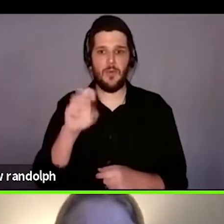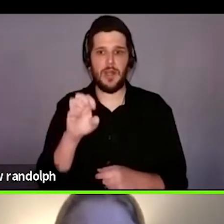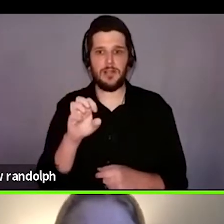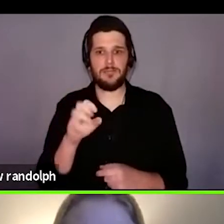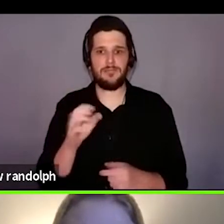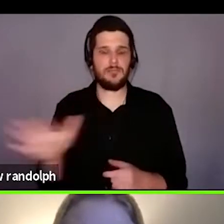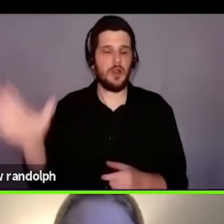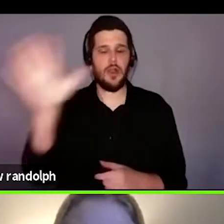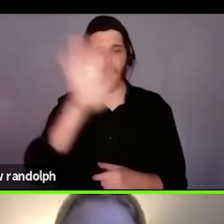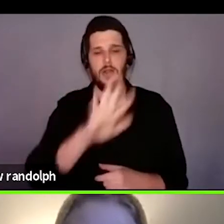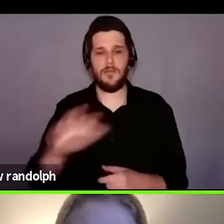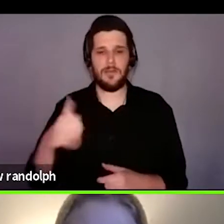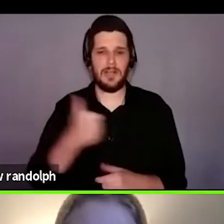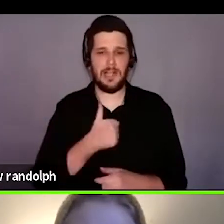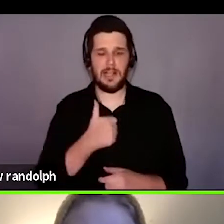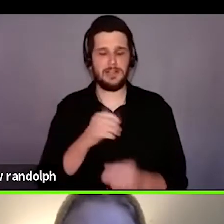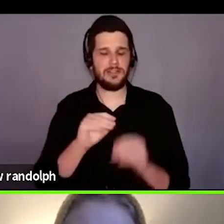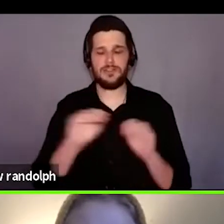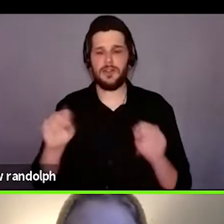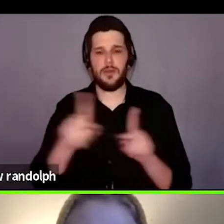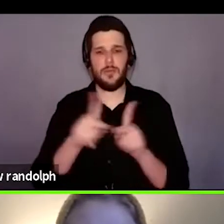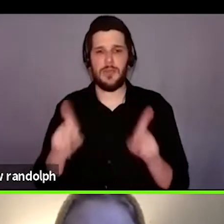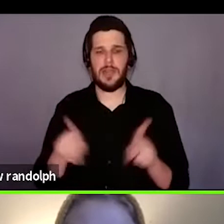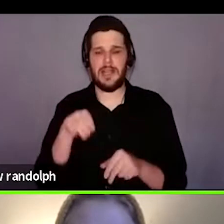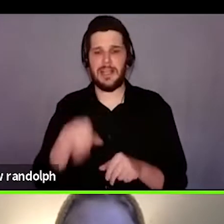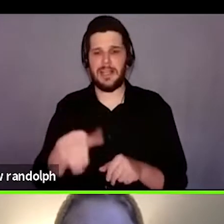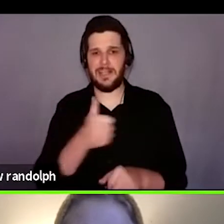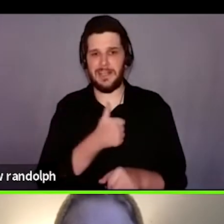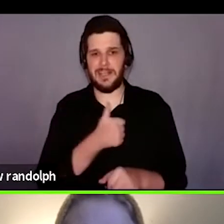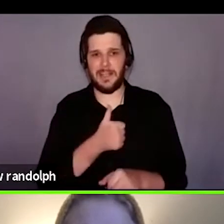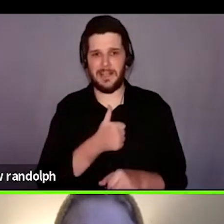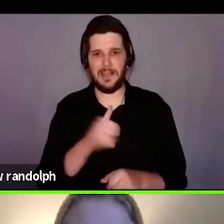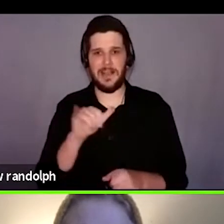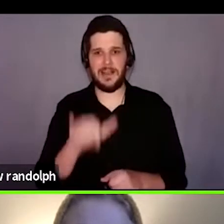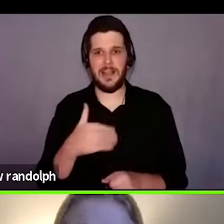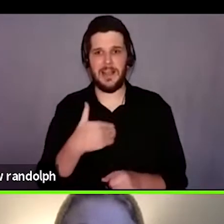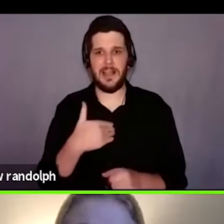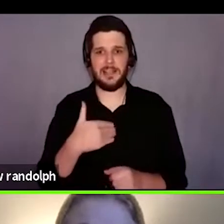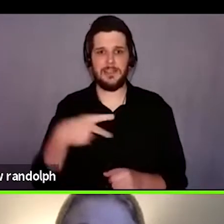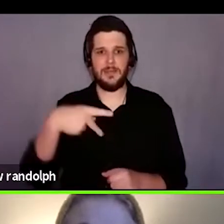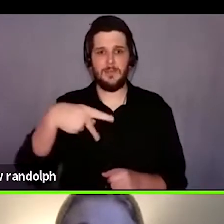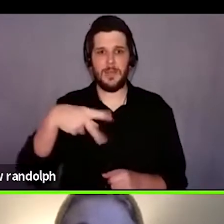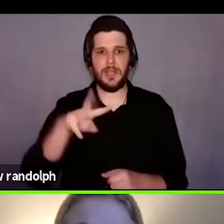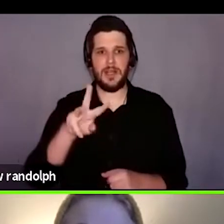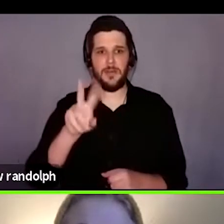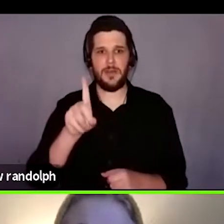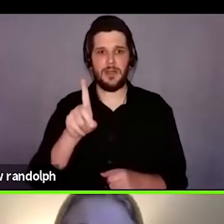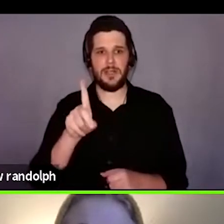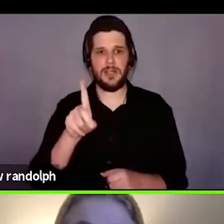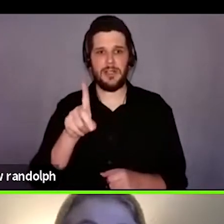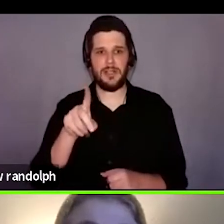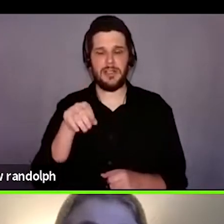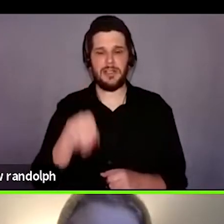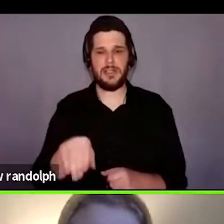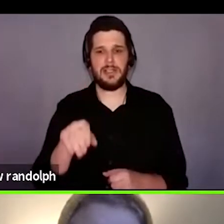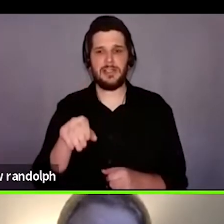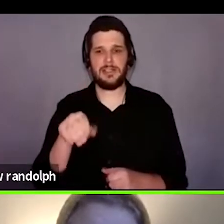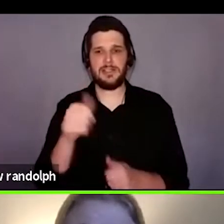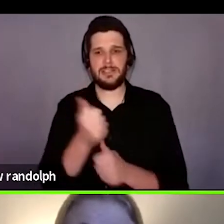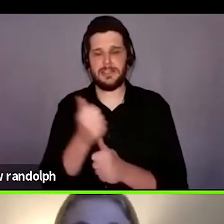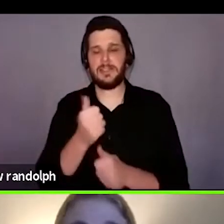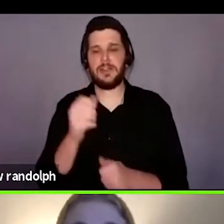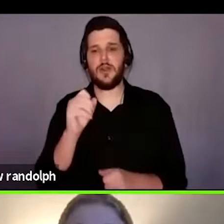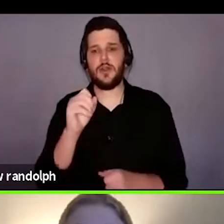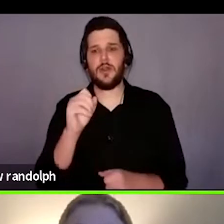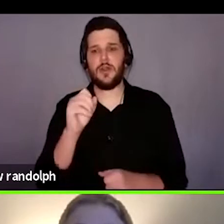Across Canada, there's no place in Canada that has PWD income assistance or any